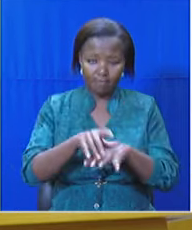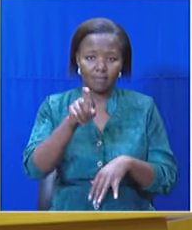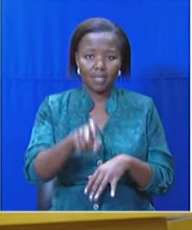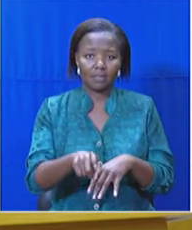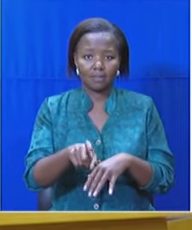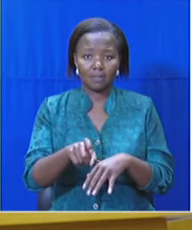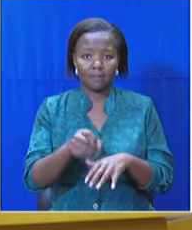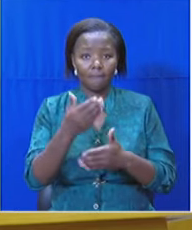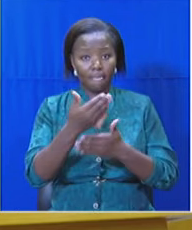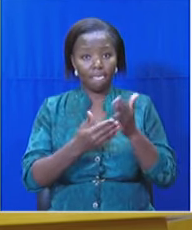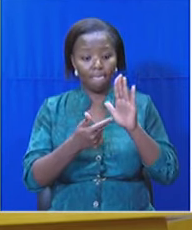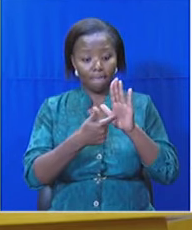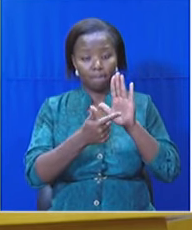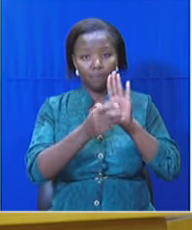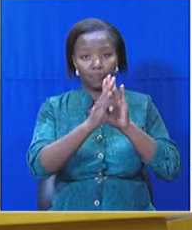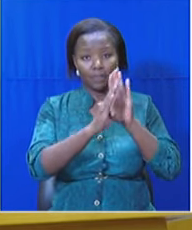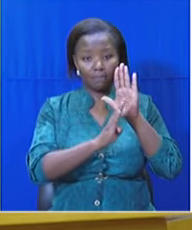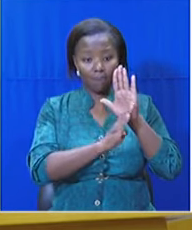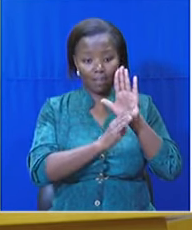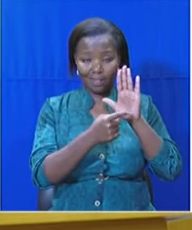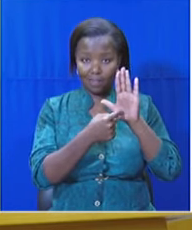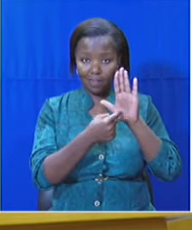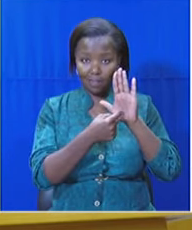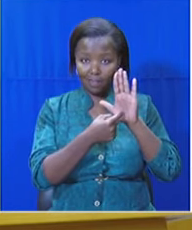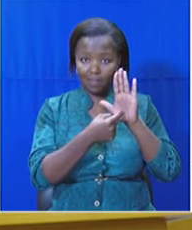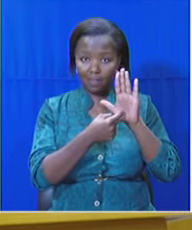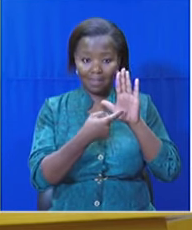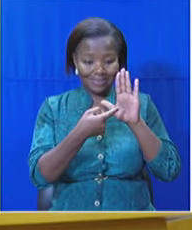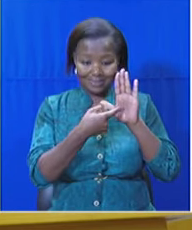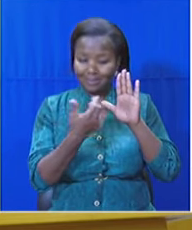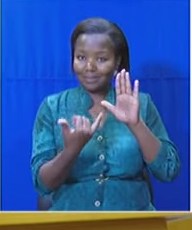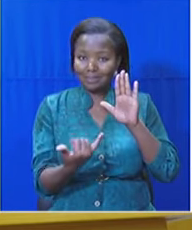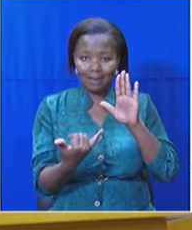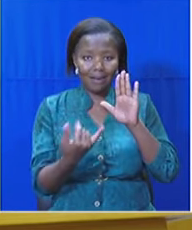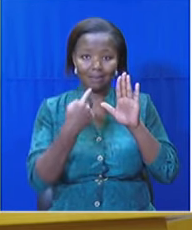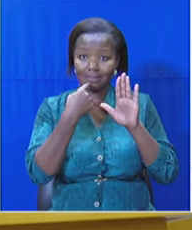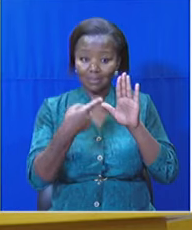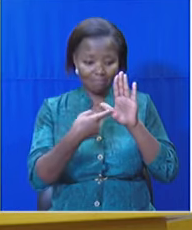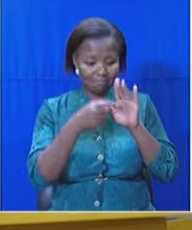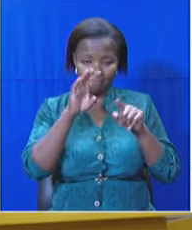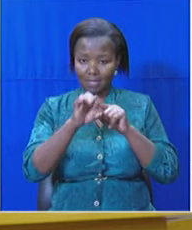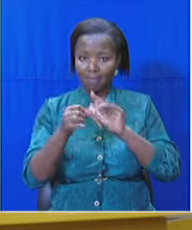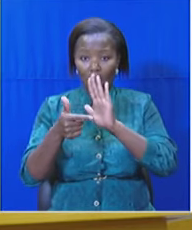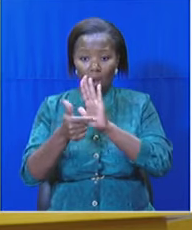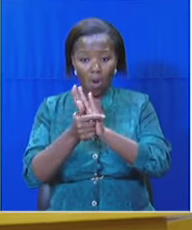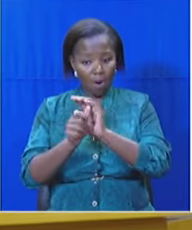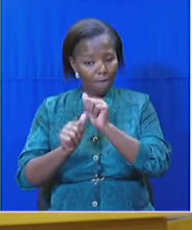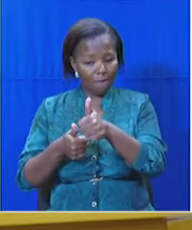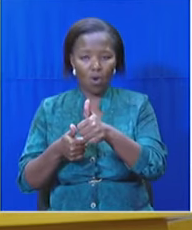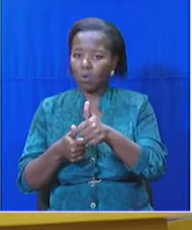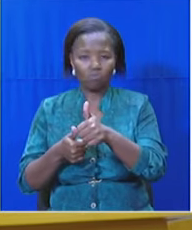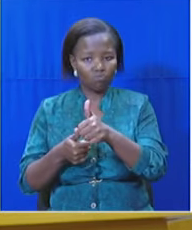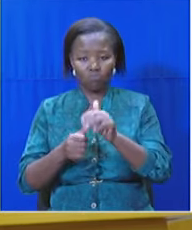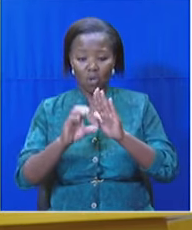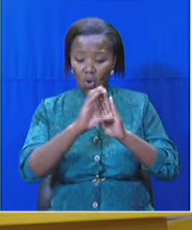bill, in its current format, is both unlawful and unconstitutional.